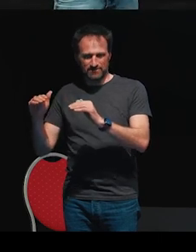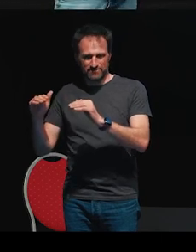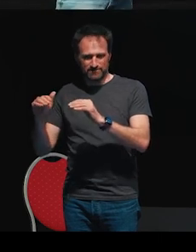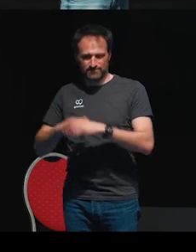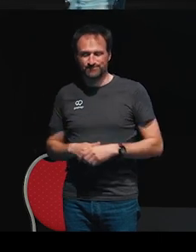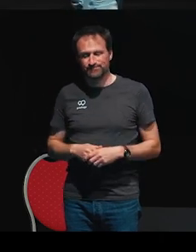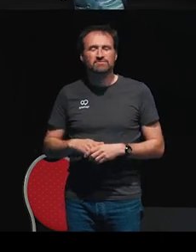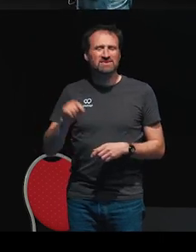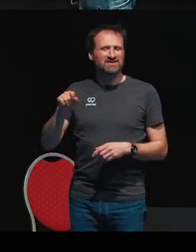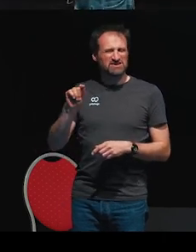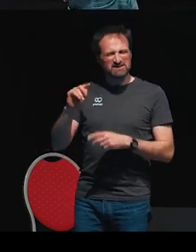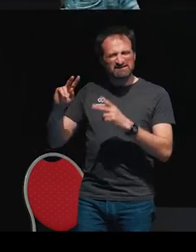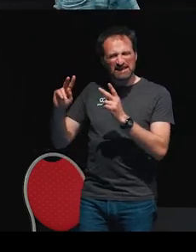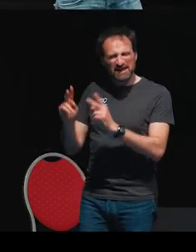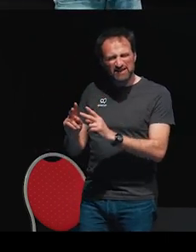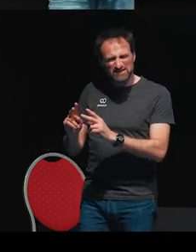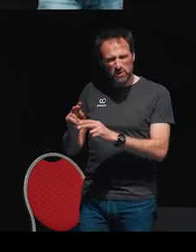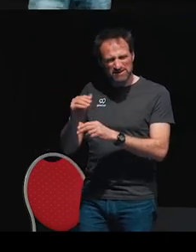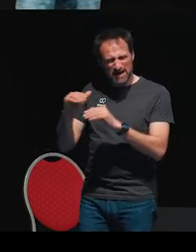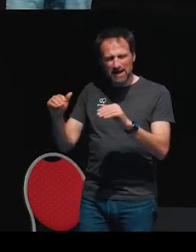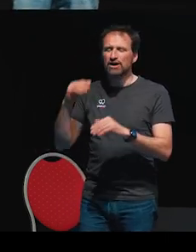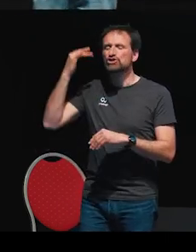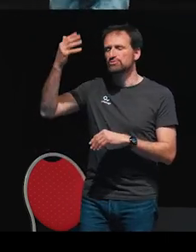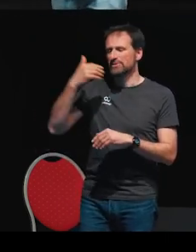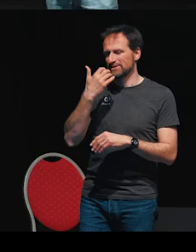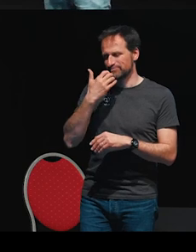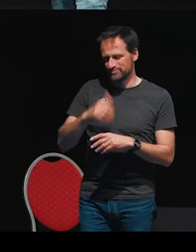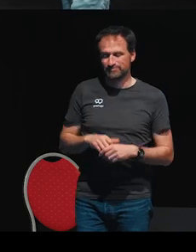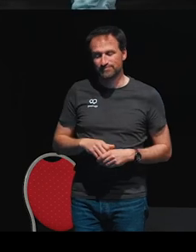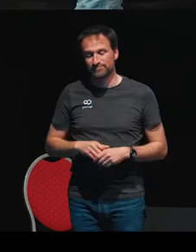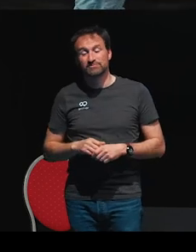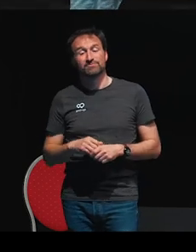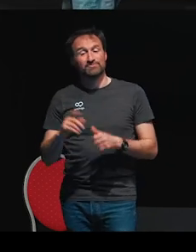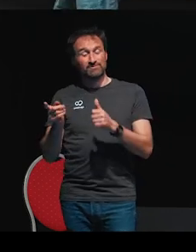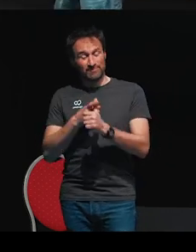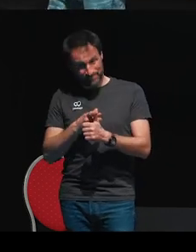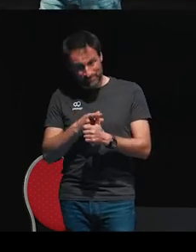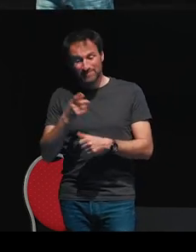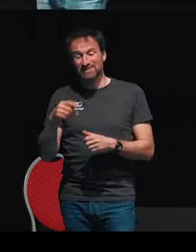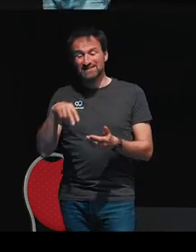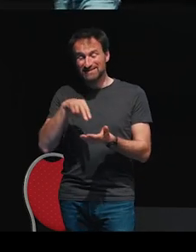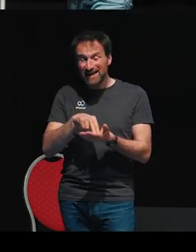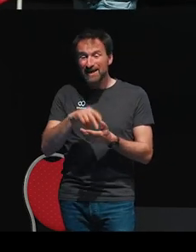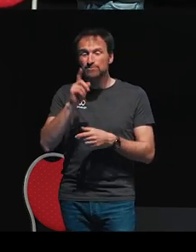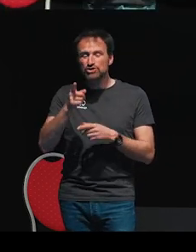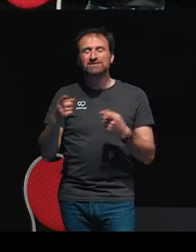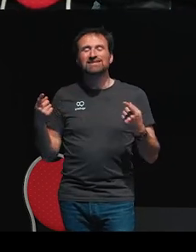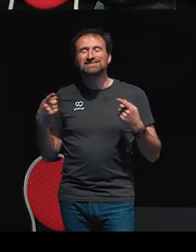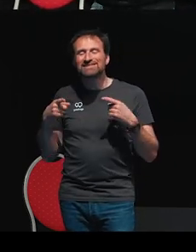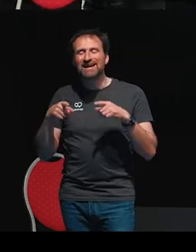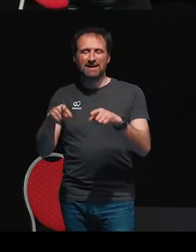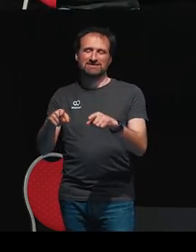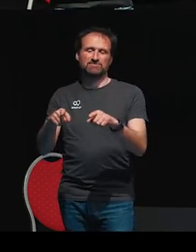The last part of the first chapter is state is serializable. What do I mean with serializable?